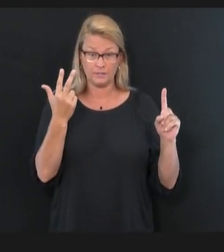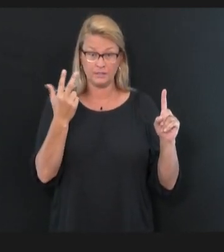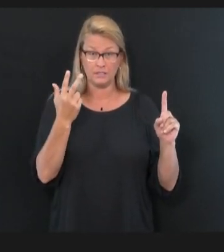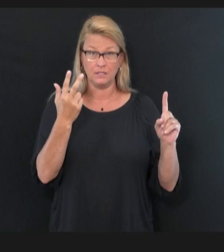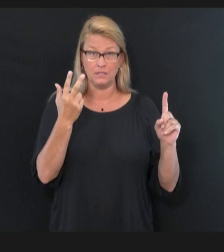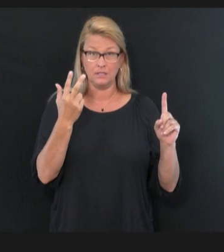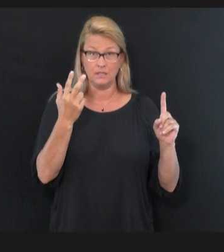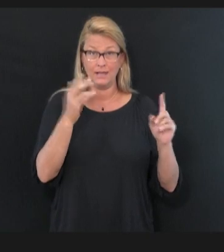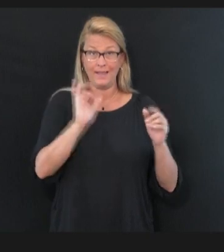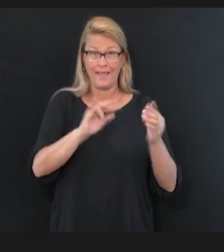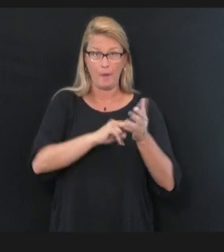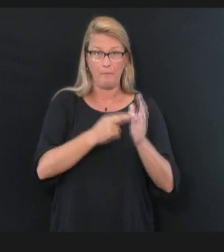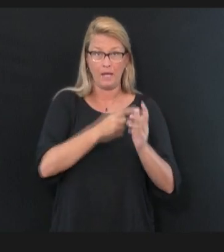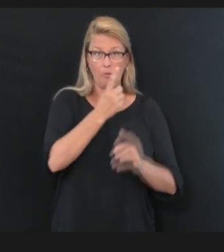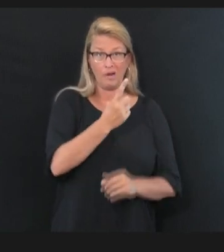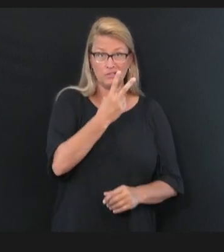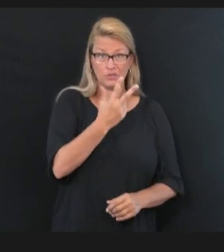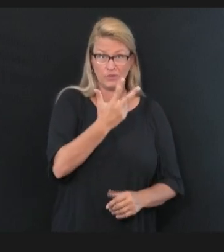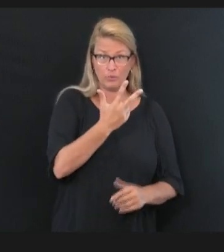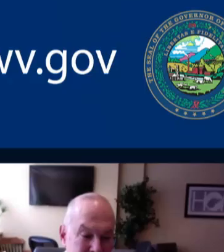cases?